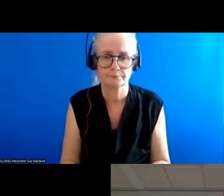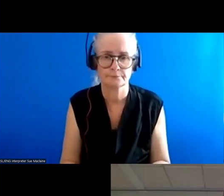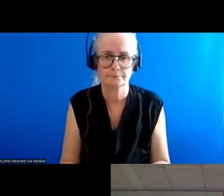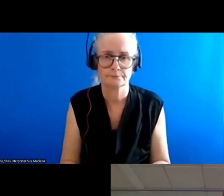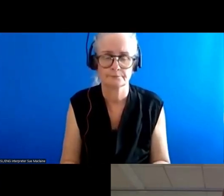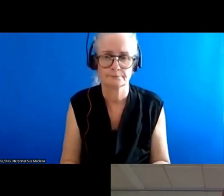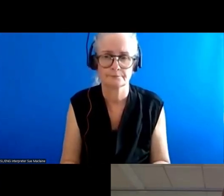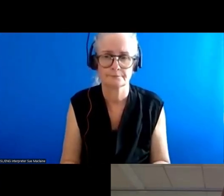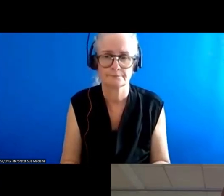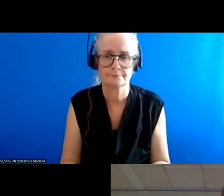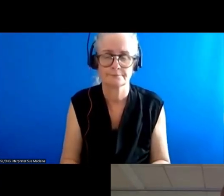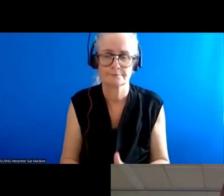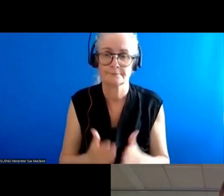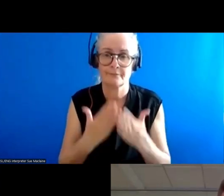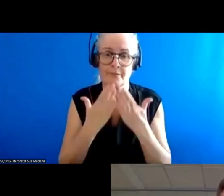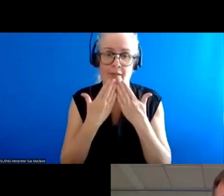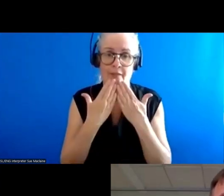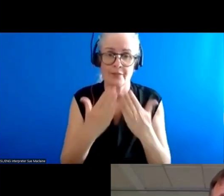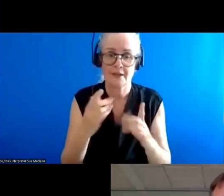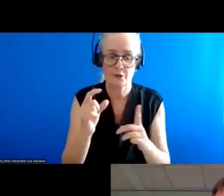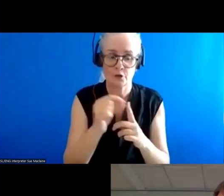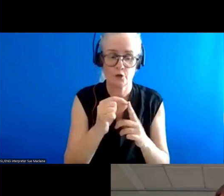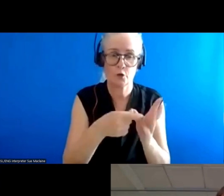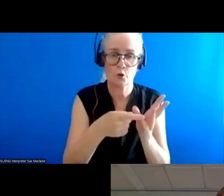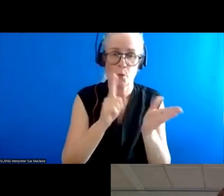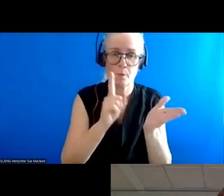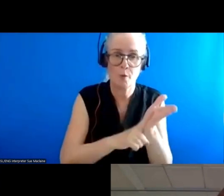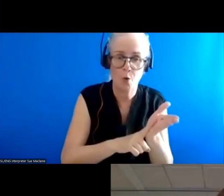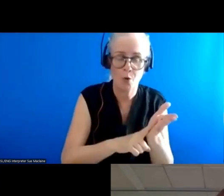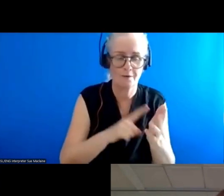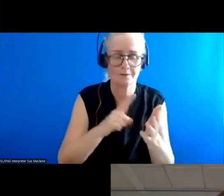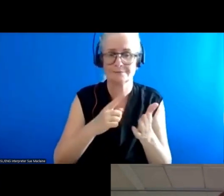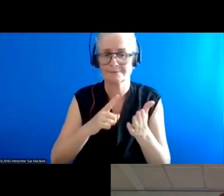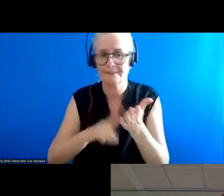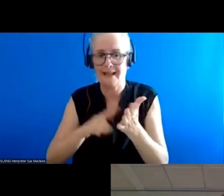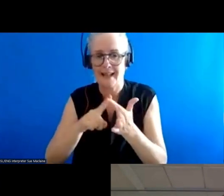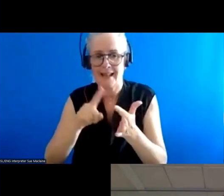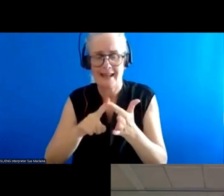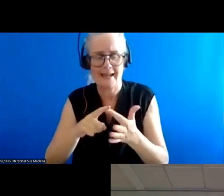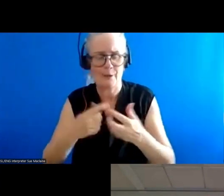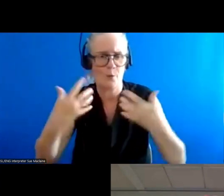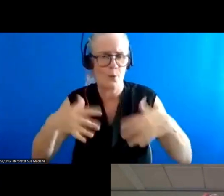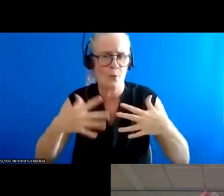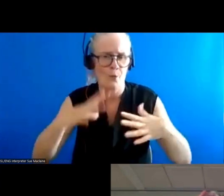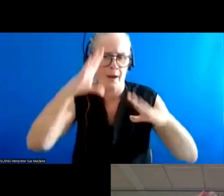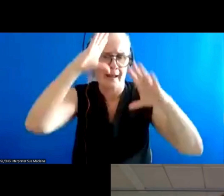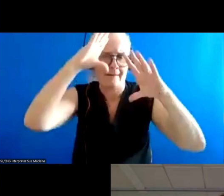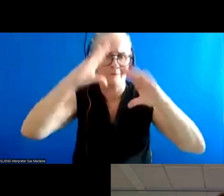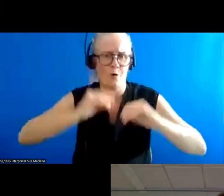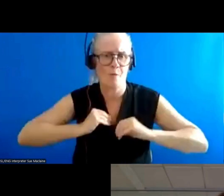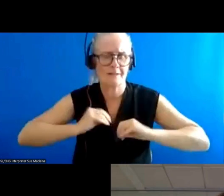Thank you so much, Paul and Lee. That was really informative and so helpful.